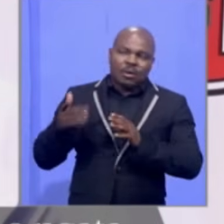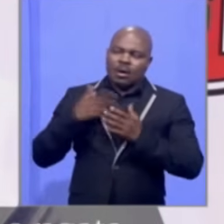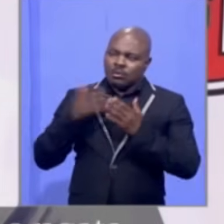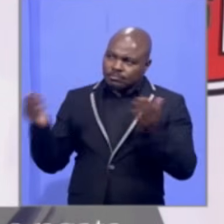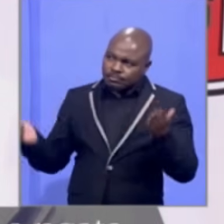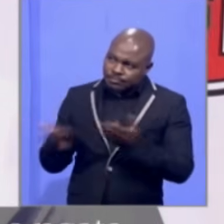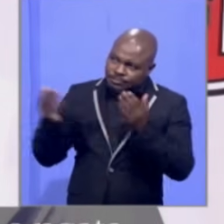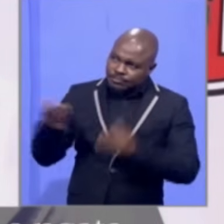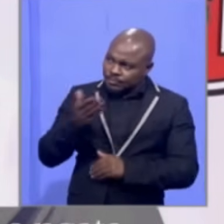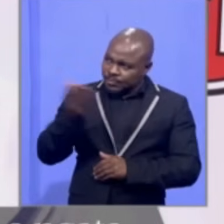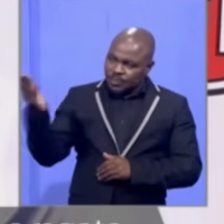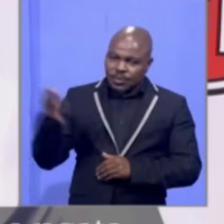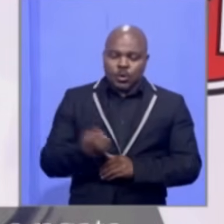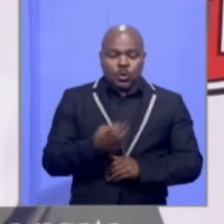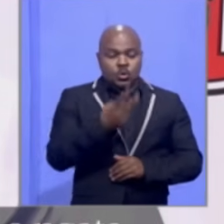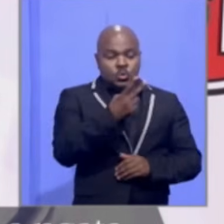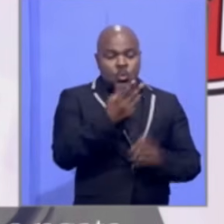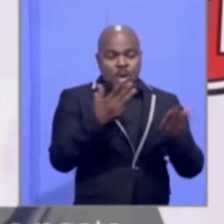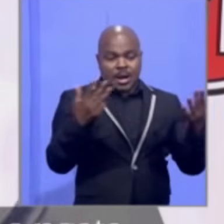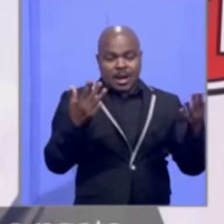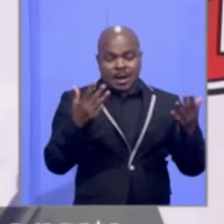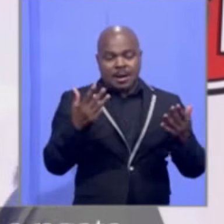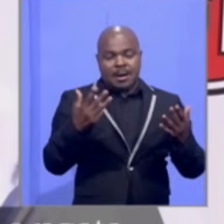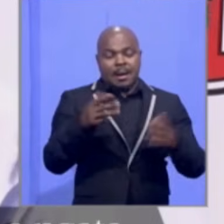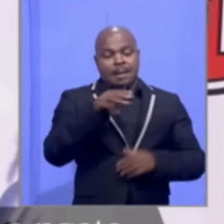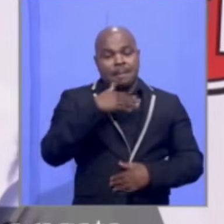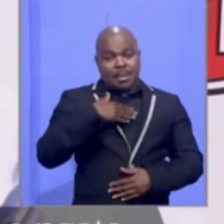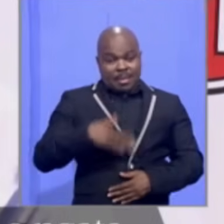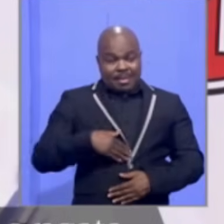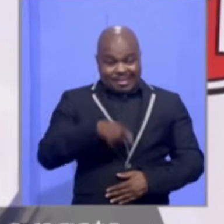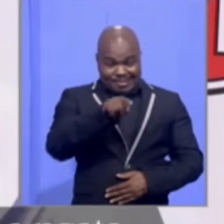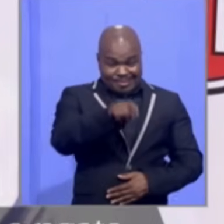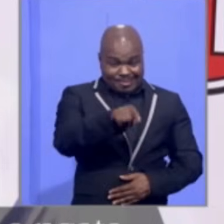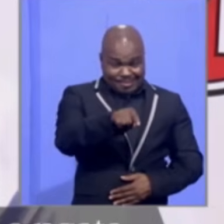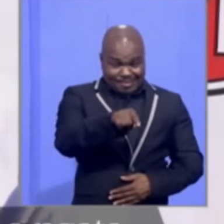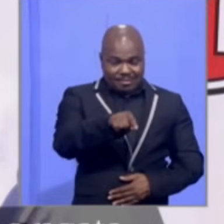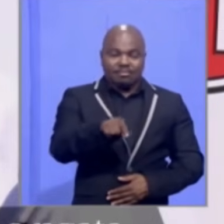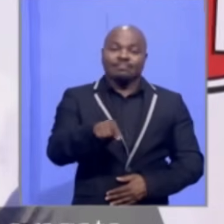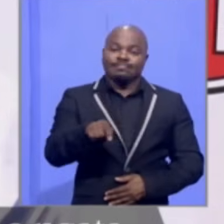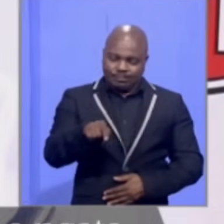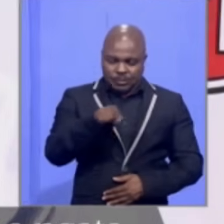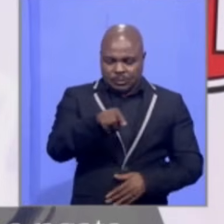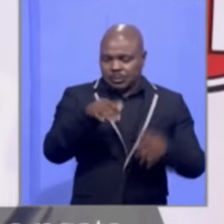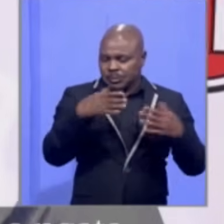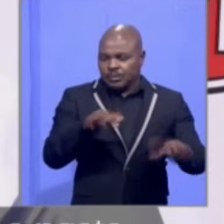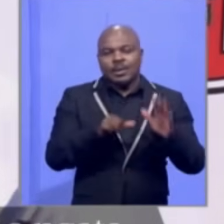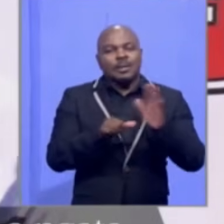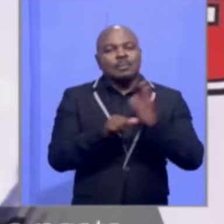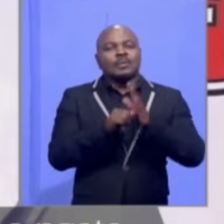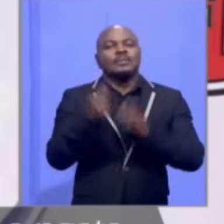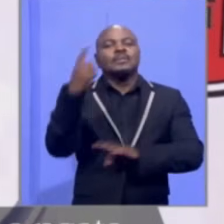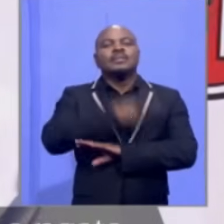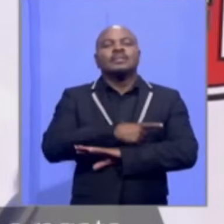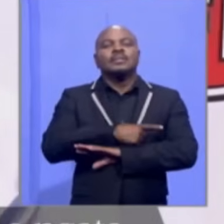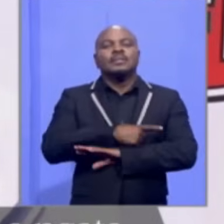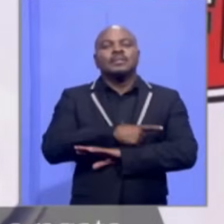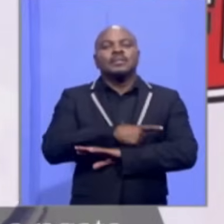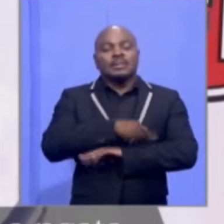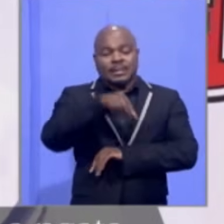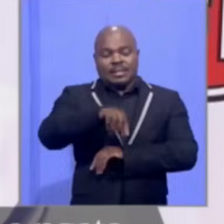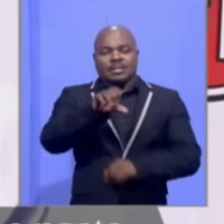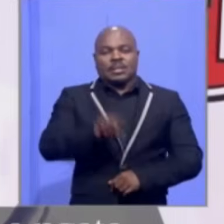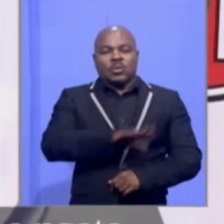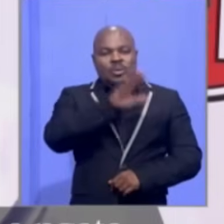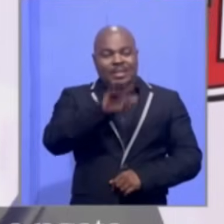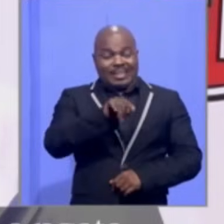them that on the 29th of May is a great day in our country, a day of